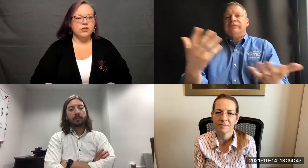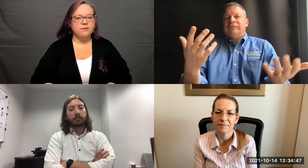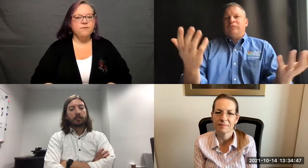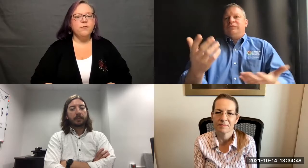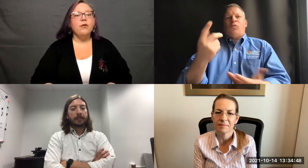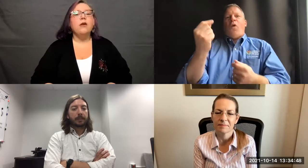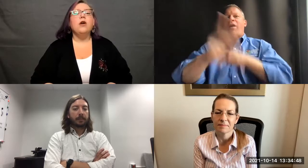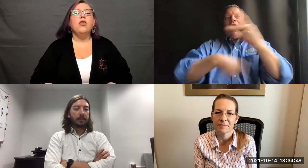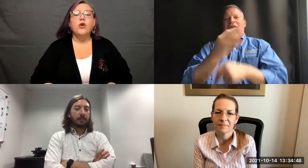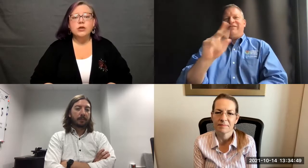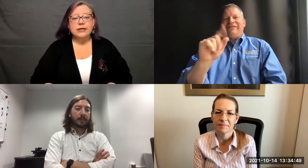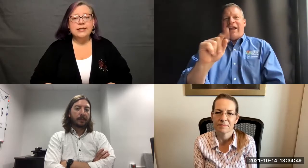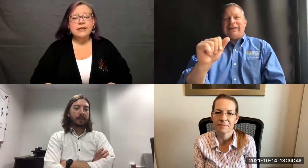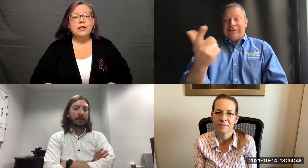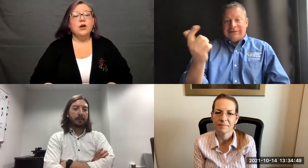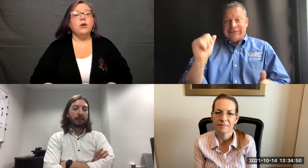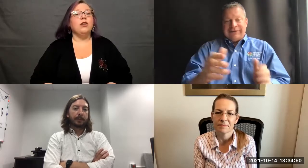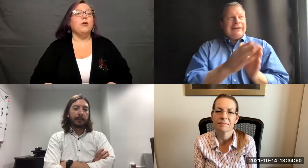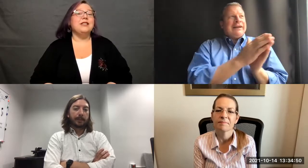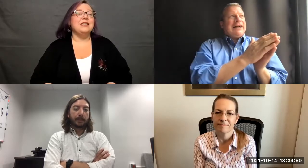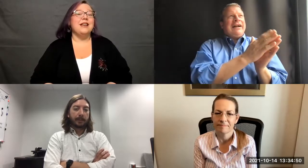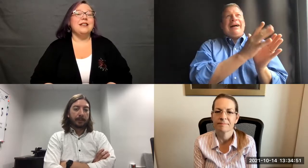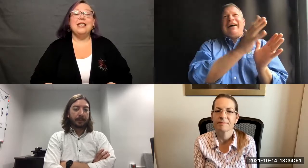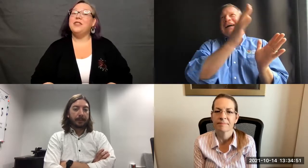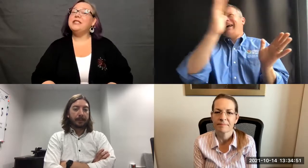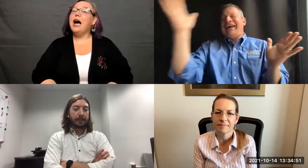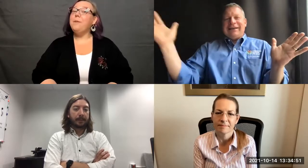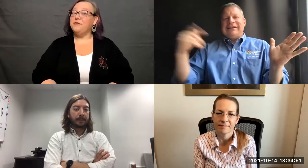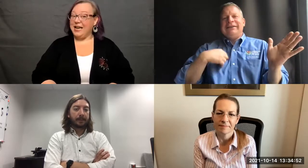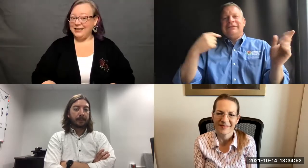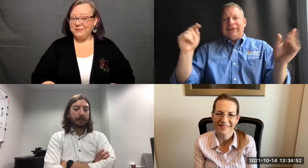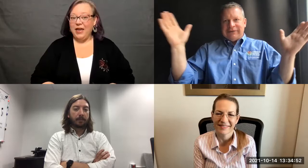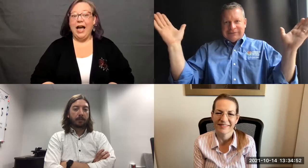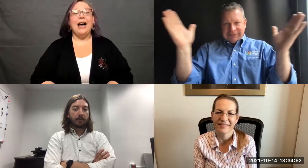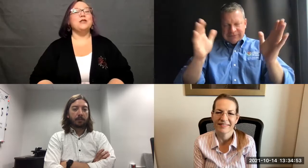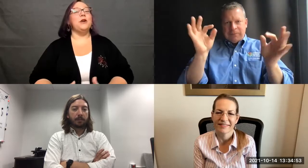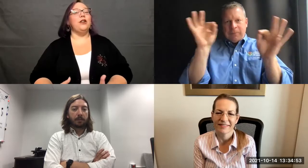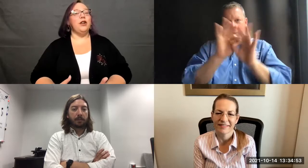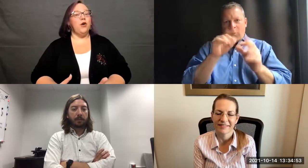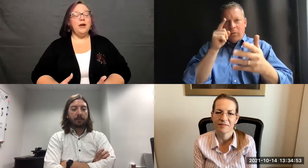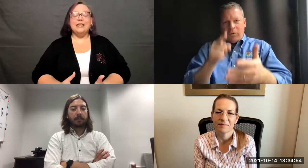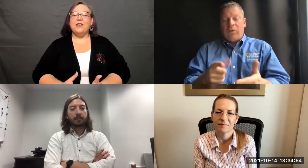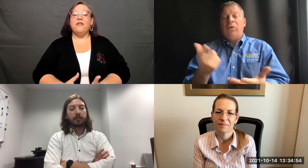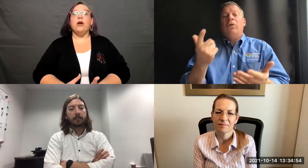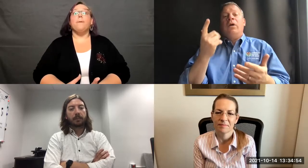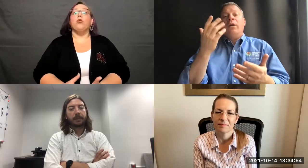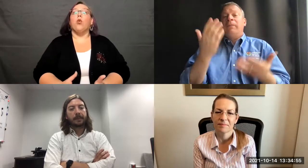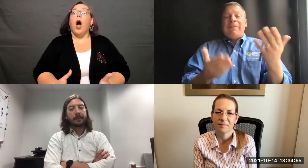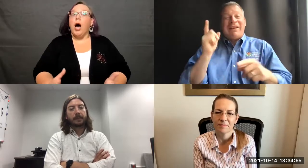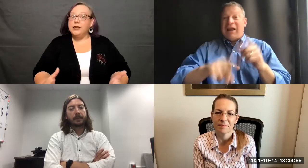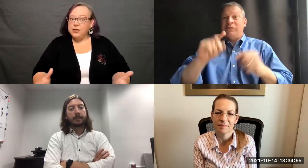be held. Thirdly, we are going to discuss the type of data. As we all know, it is a